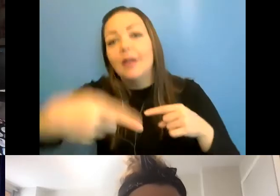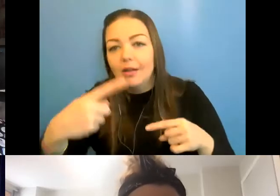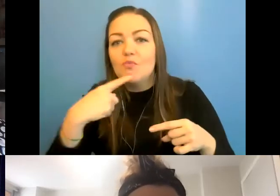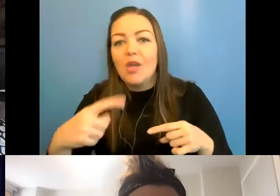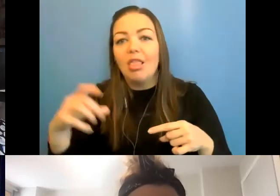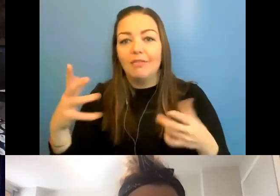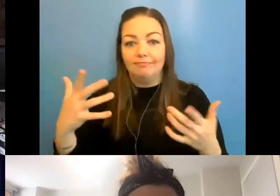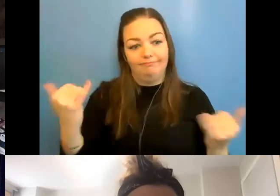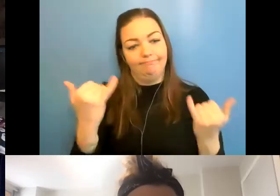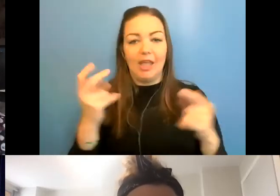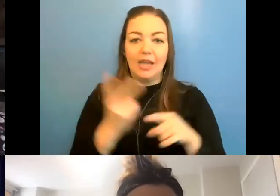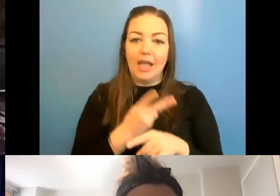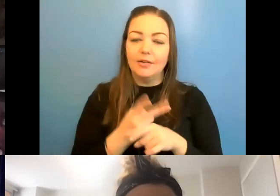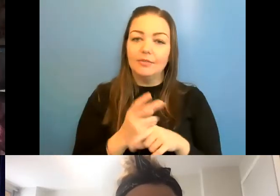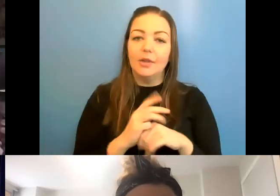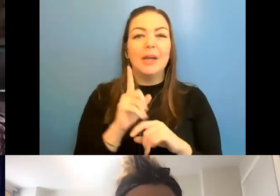funding dependent.